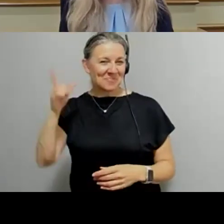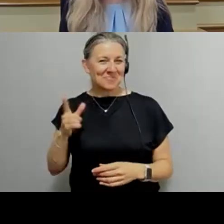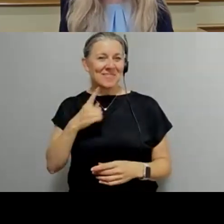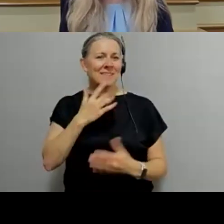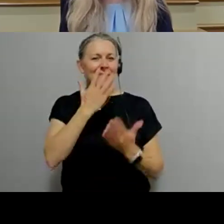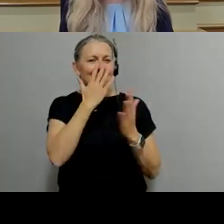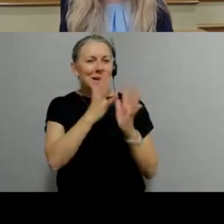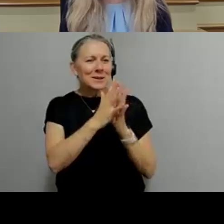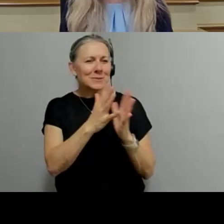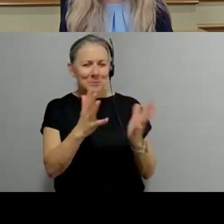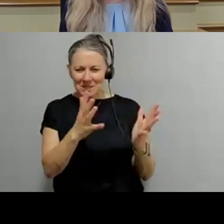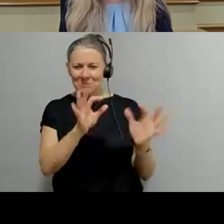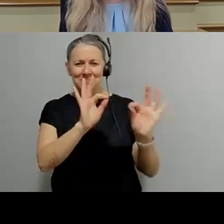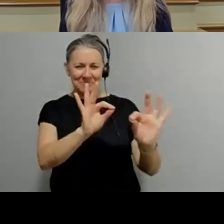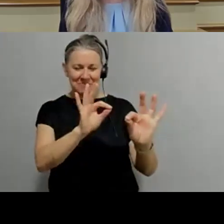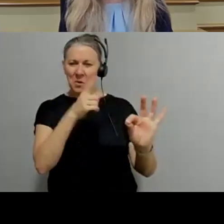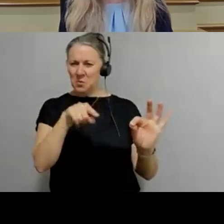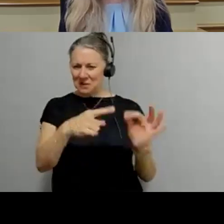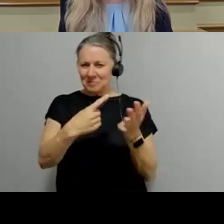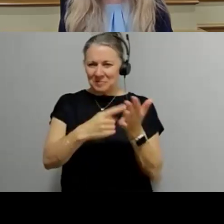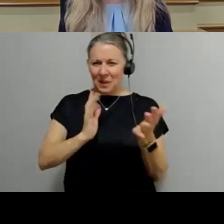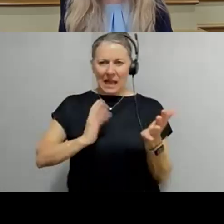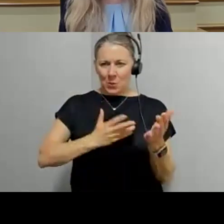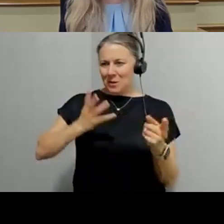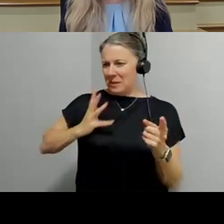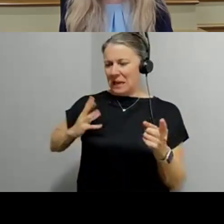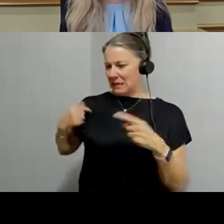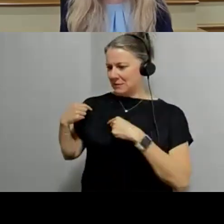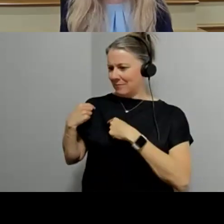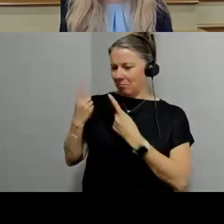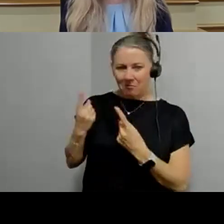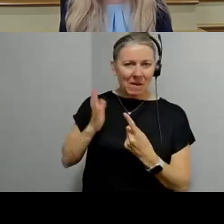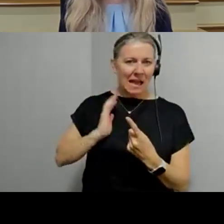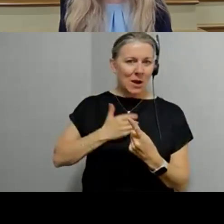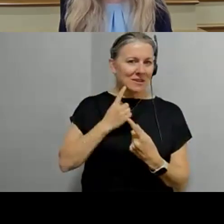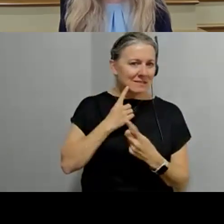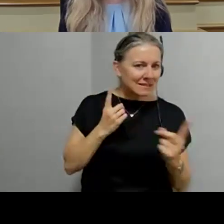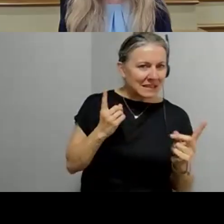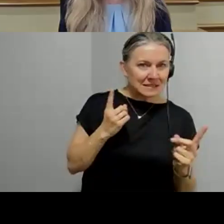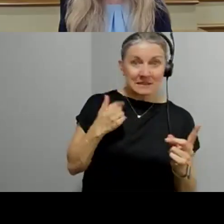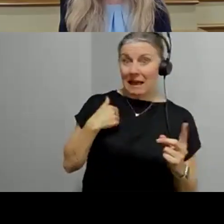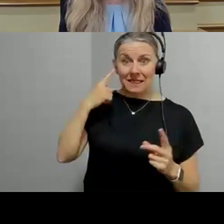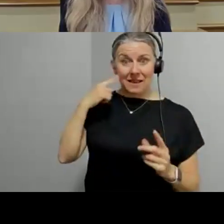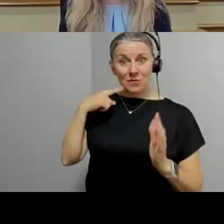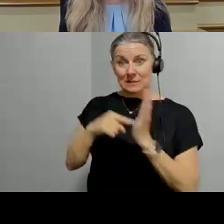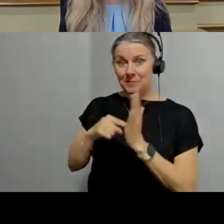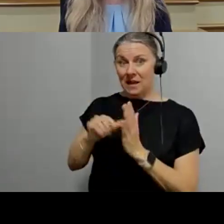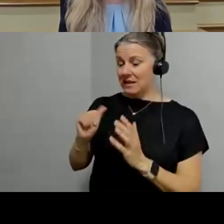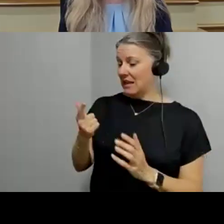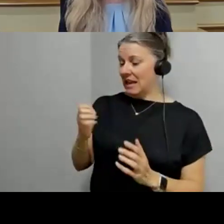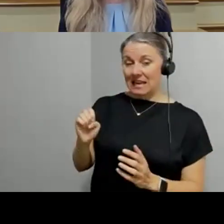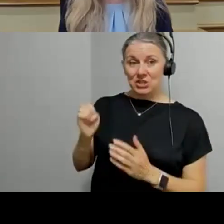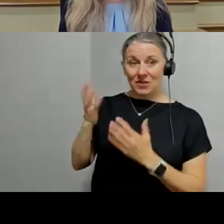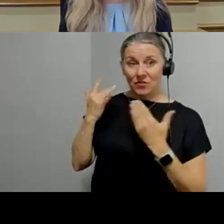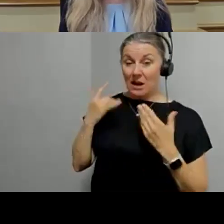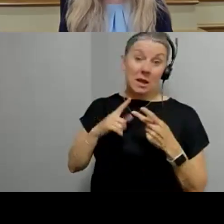our past and what some of the things that we have been both successful on. I mean, I think Age Friendly, for that matter, WEAAD